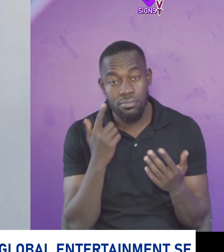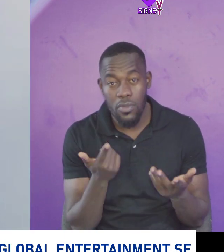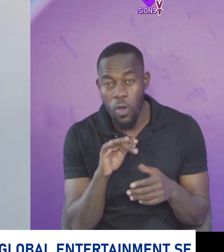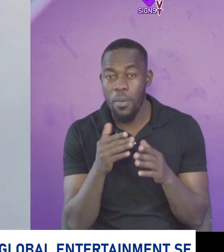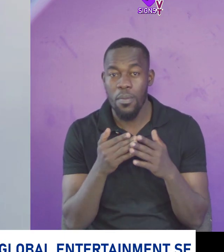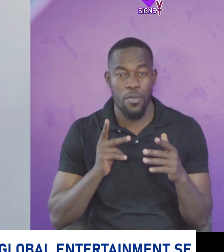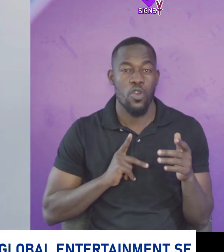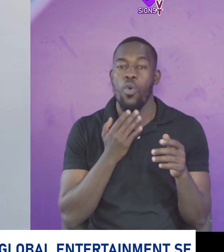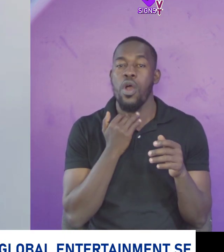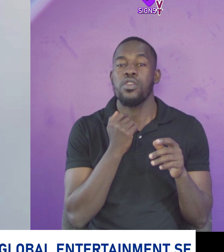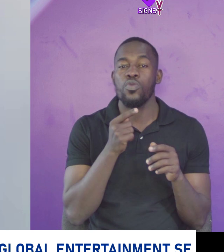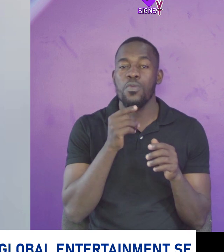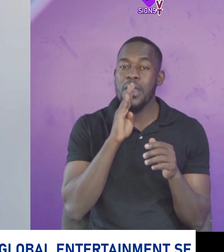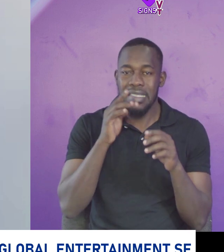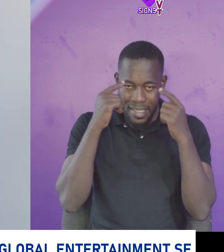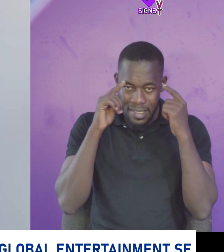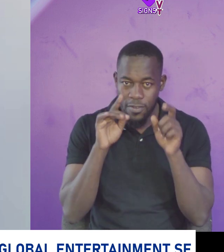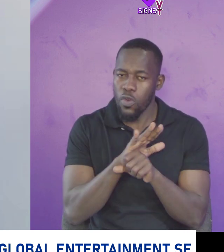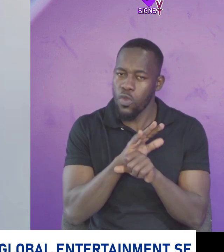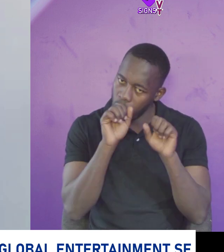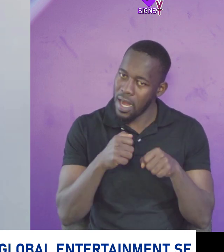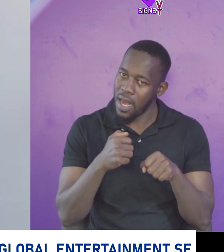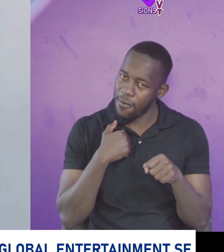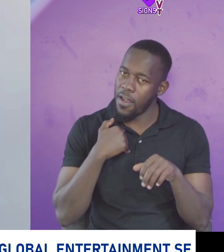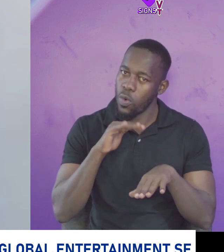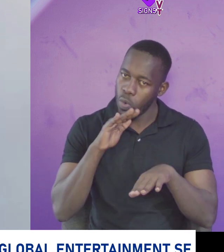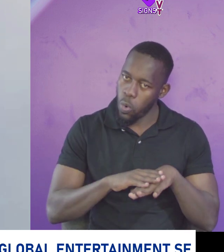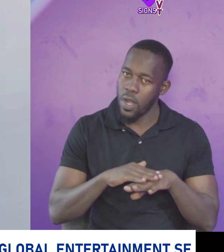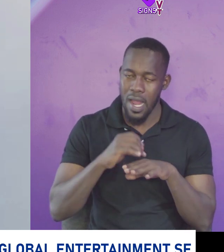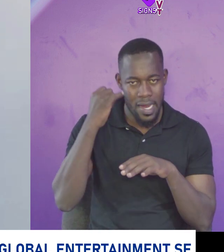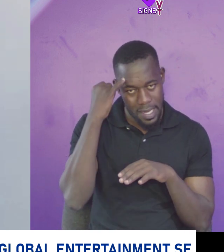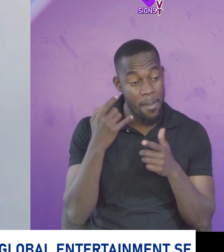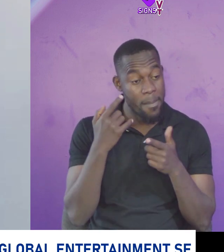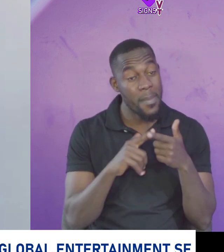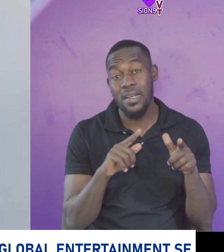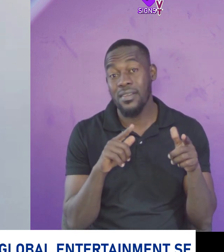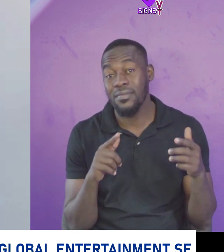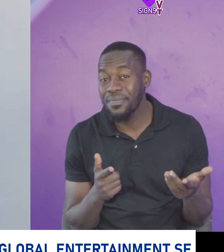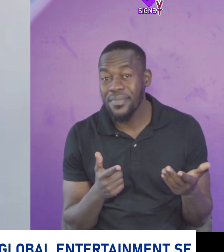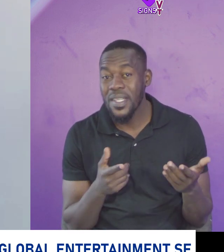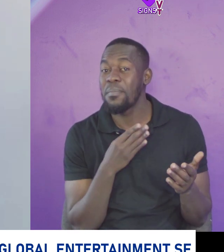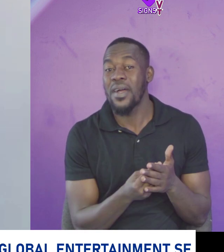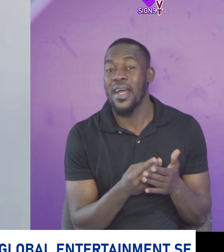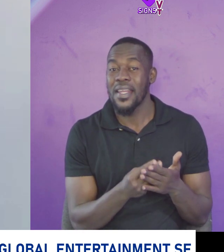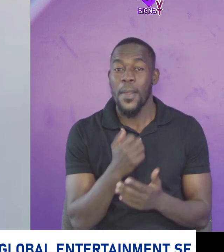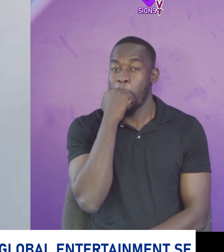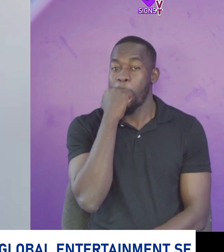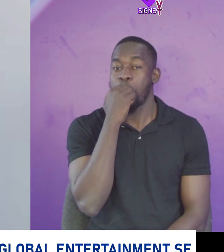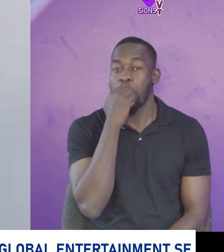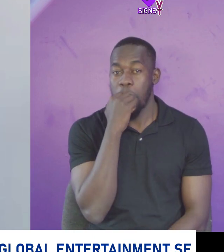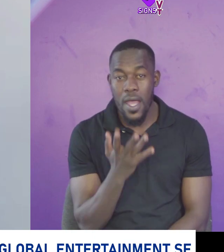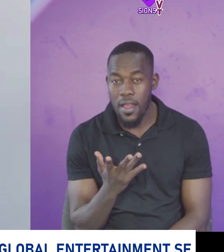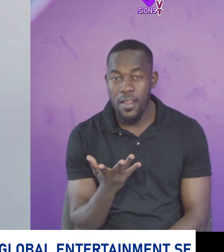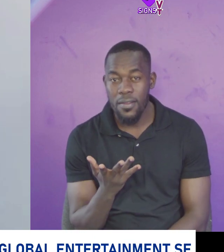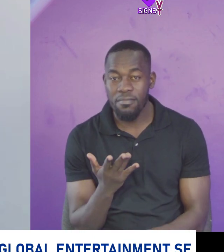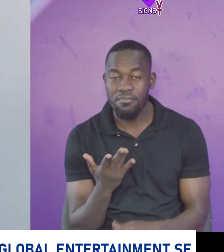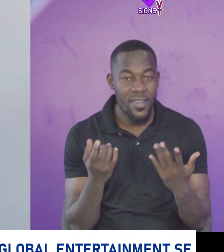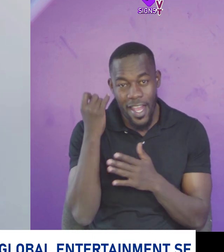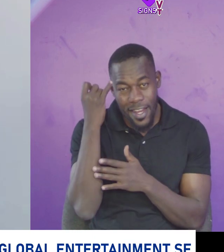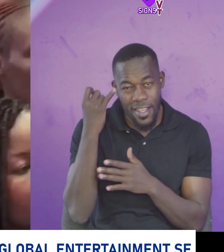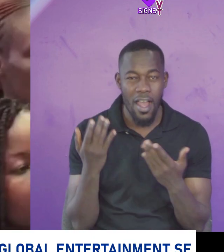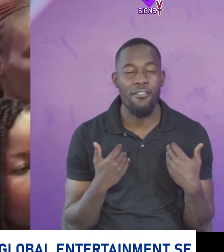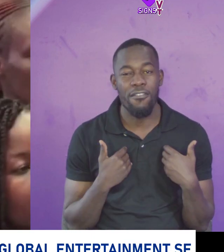have a fantastic idea, but you do not have the production cost. So come to someone with the production cost, you can co-own the idea. And I think